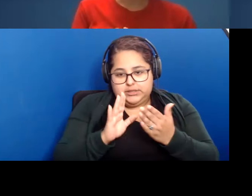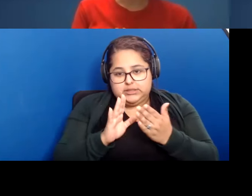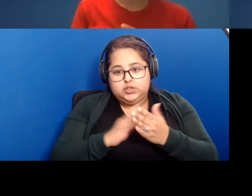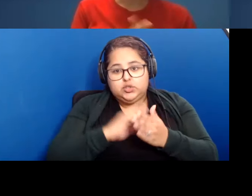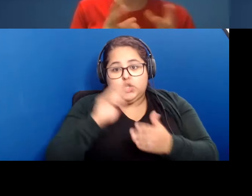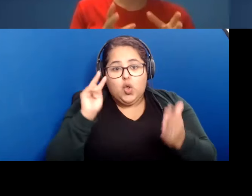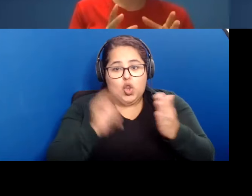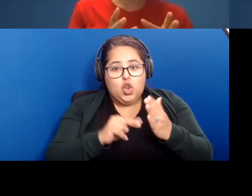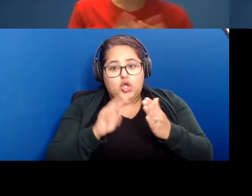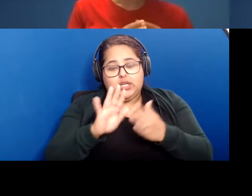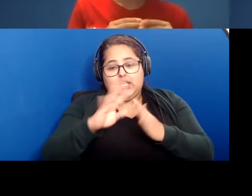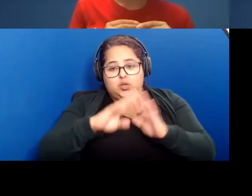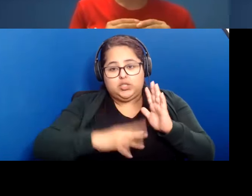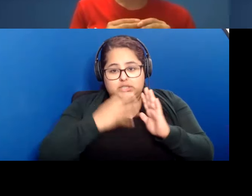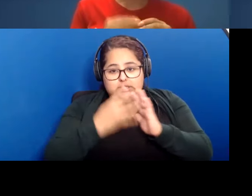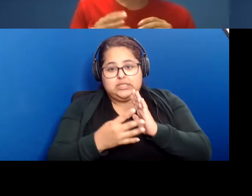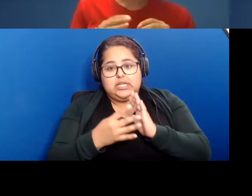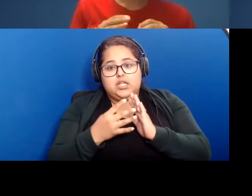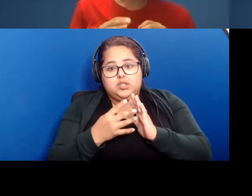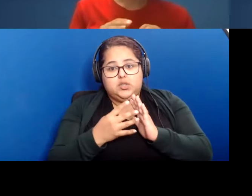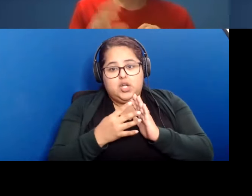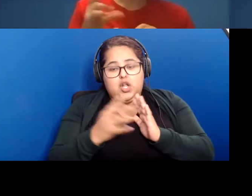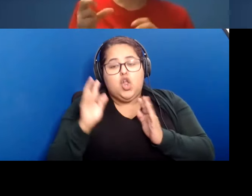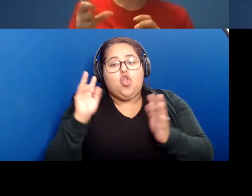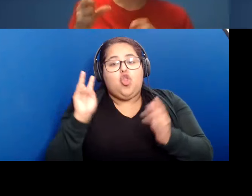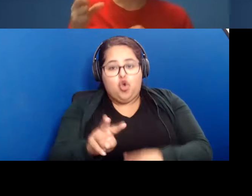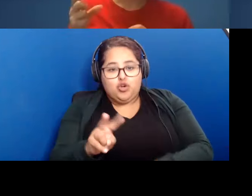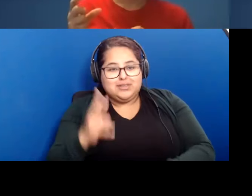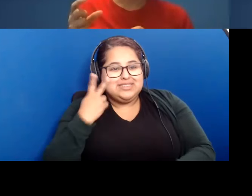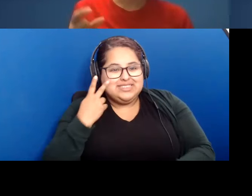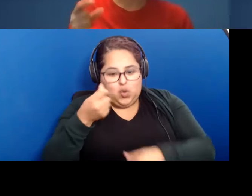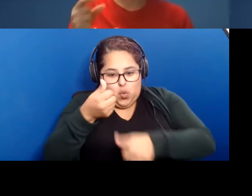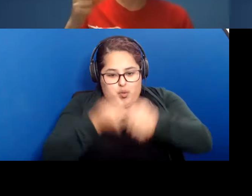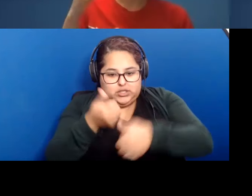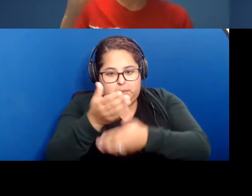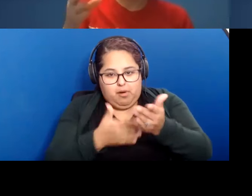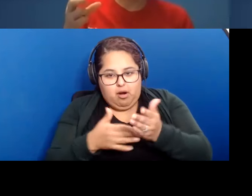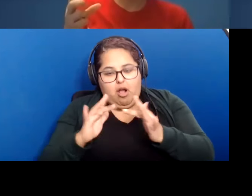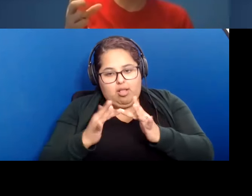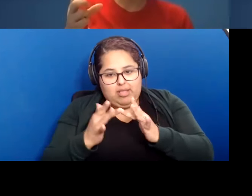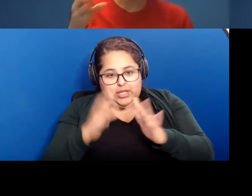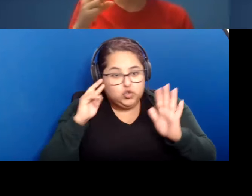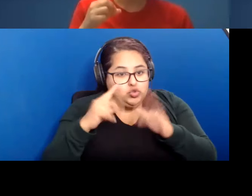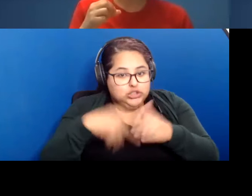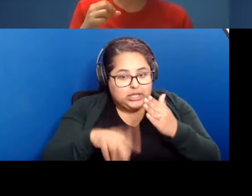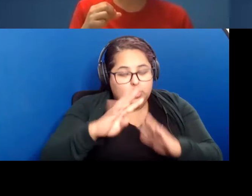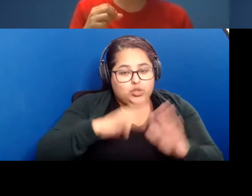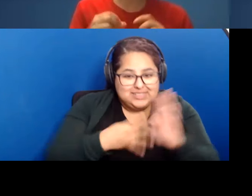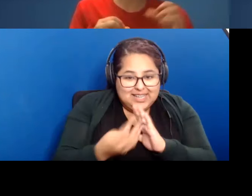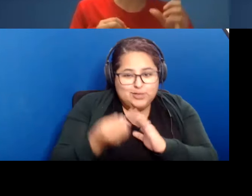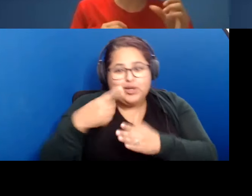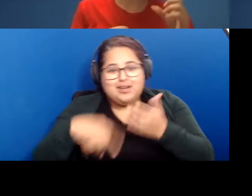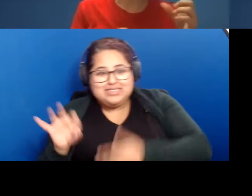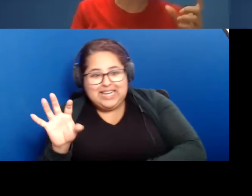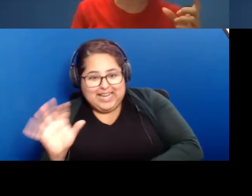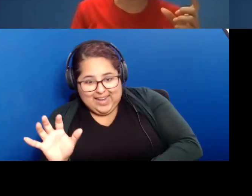at your schedule and look on there to see what portion's online, and that would be on Canvas. And then check to